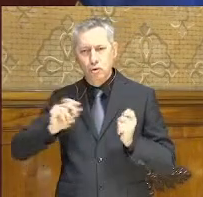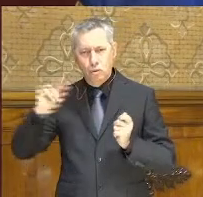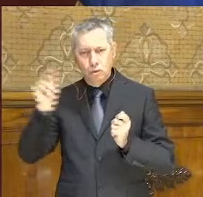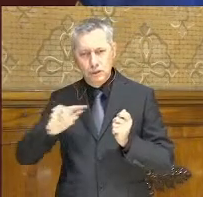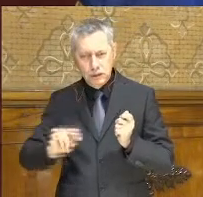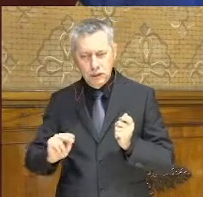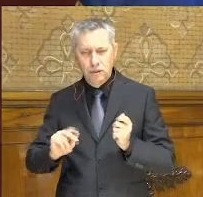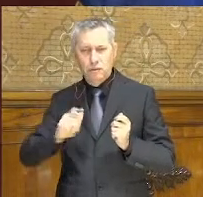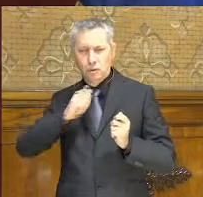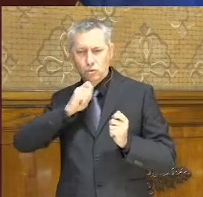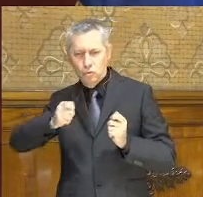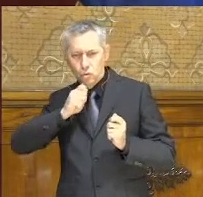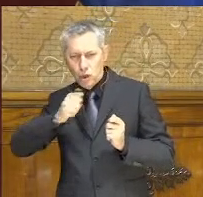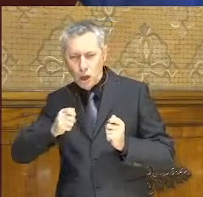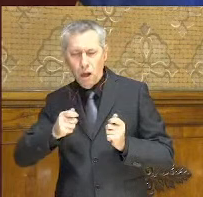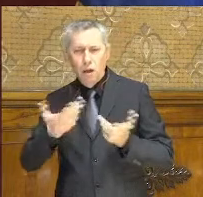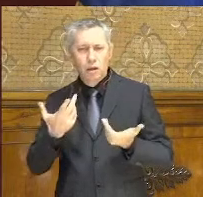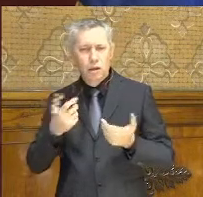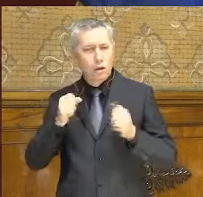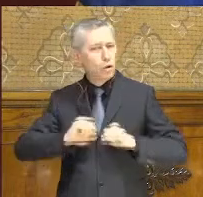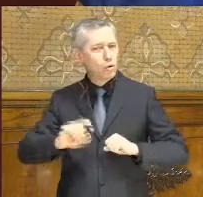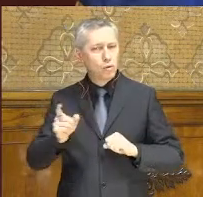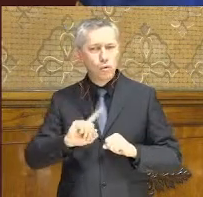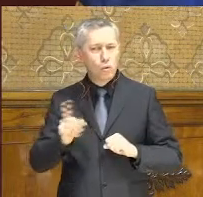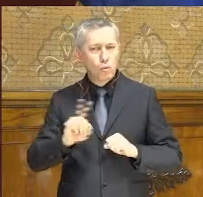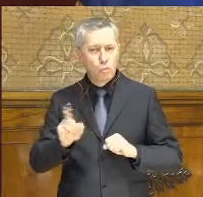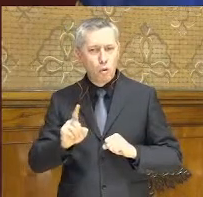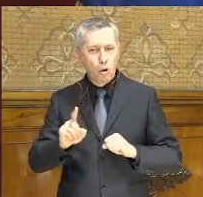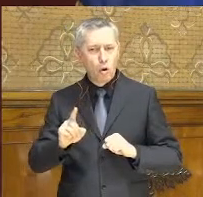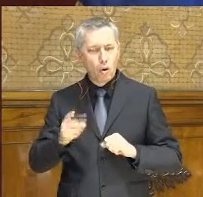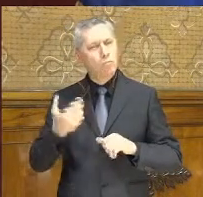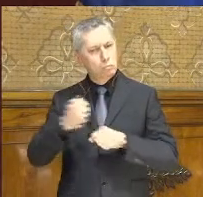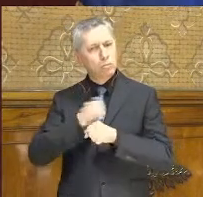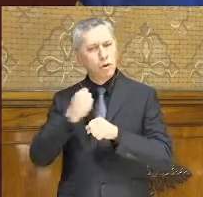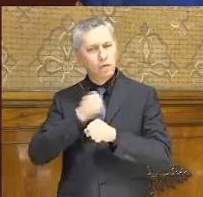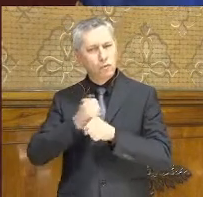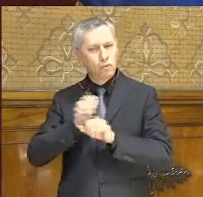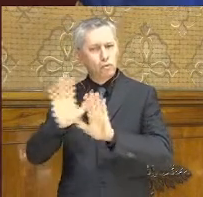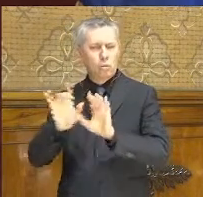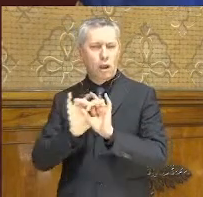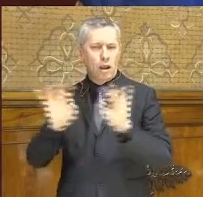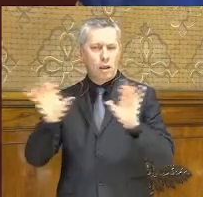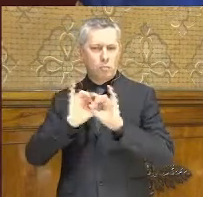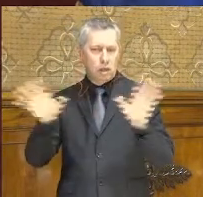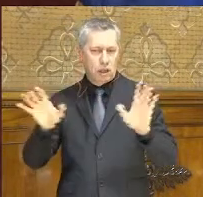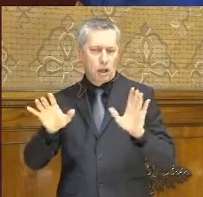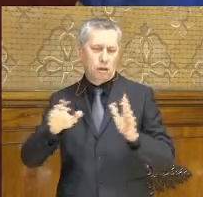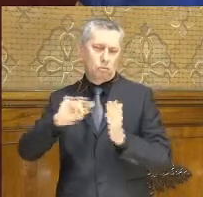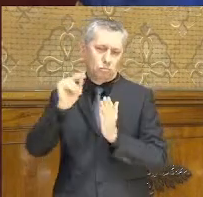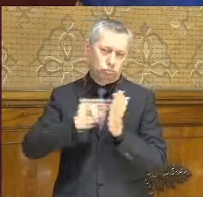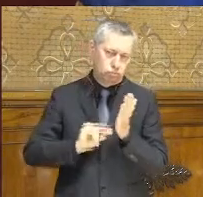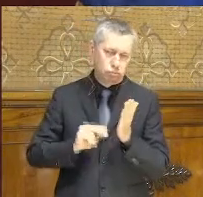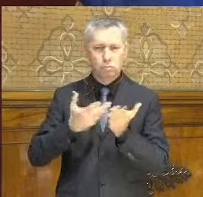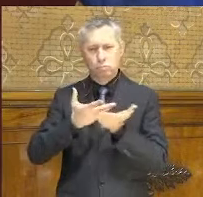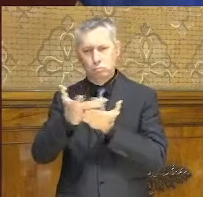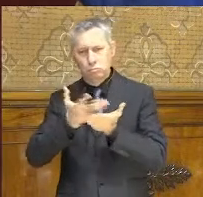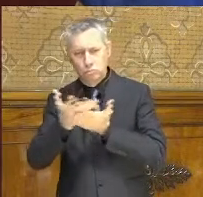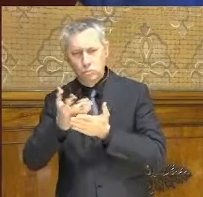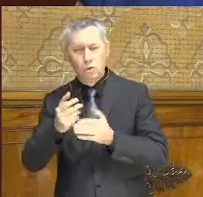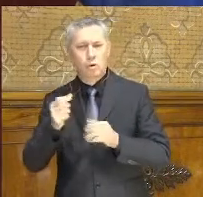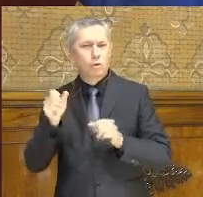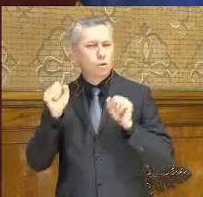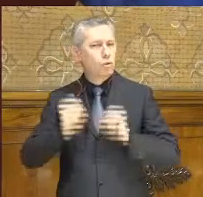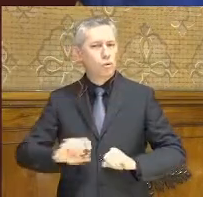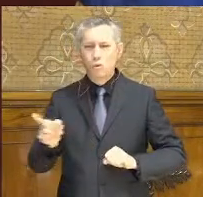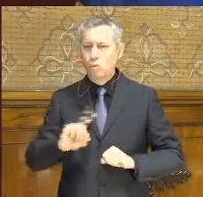while journalists are not allowed to practice their own freedom of speech, their freedom of writing. It's in